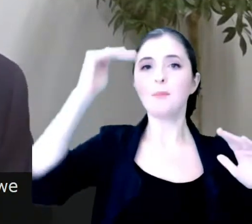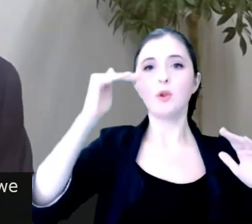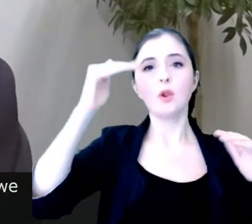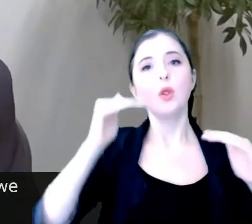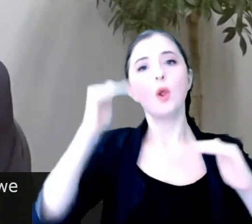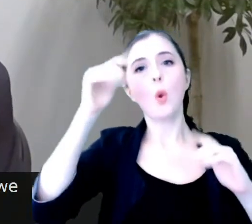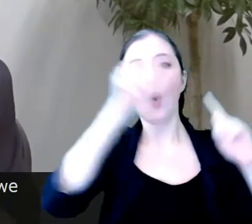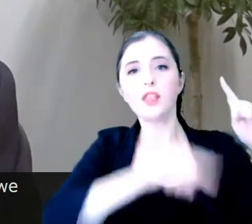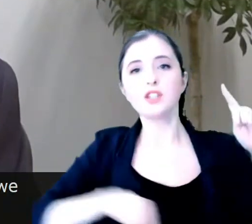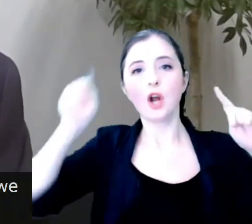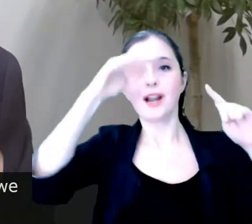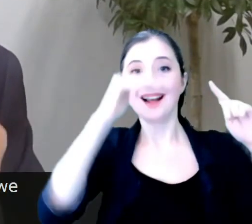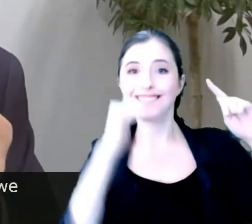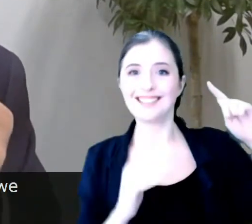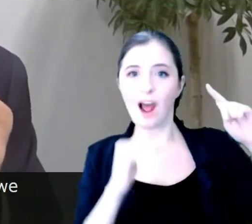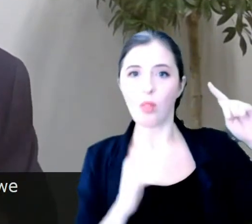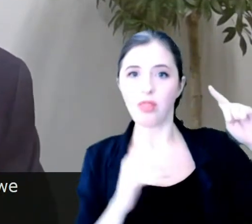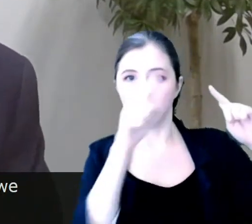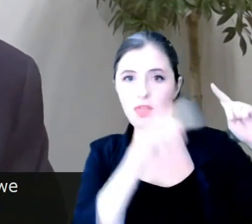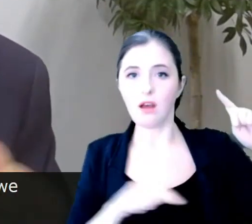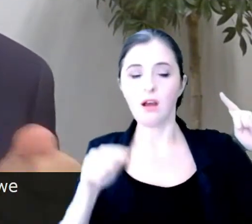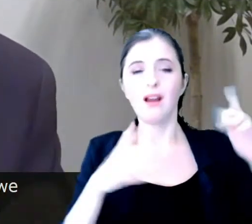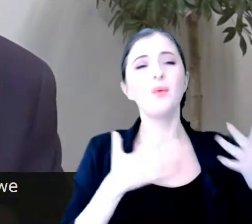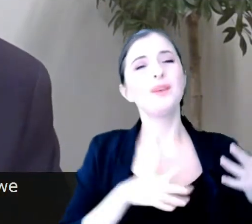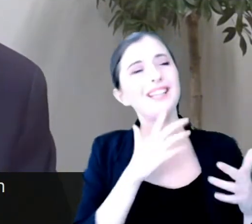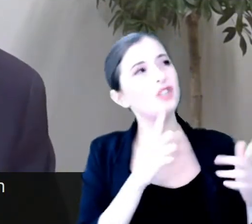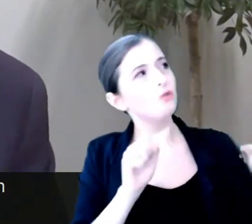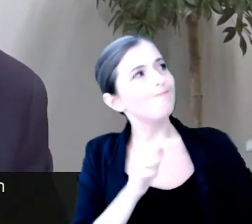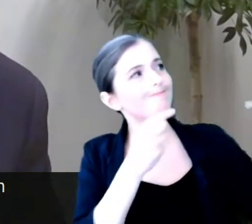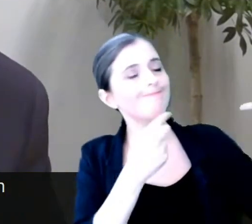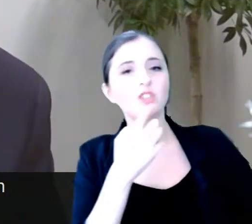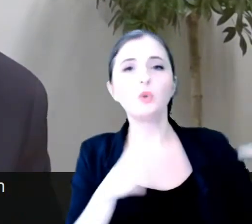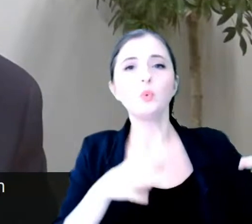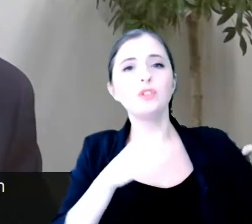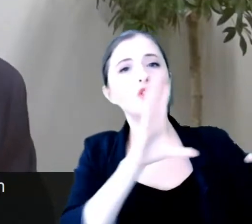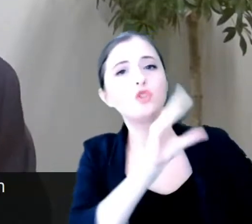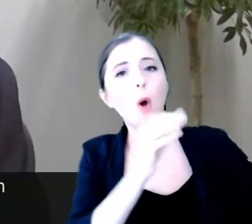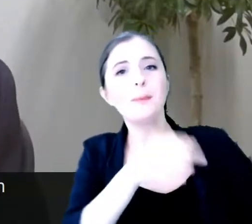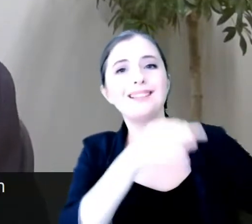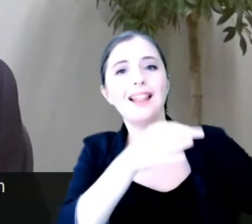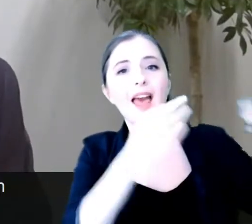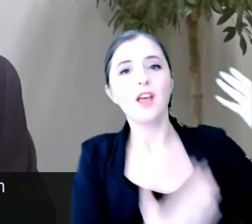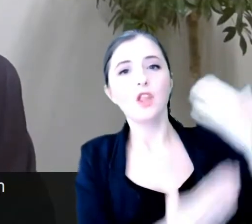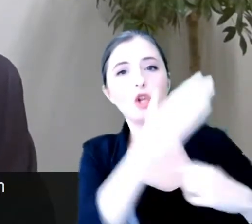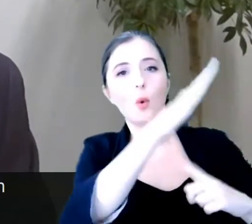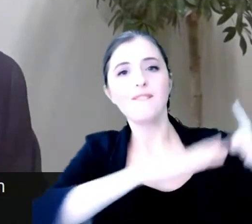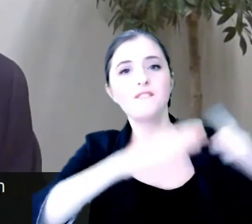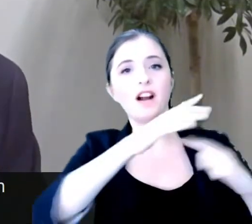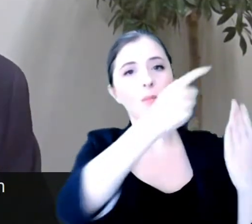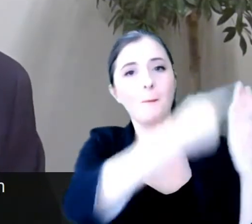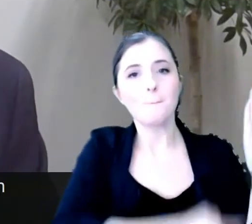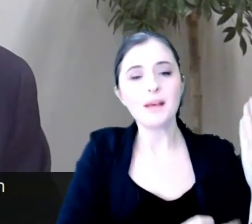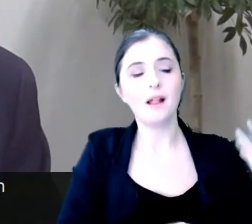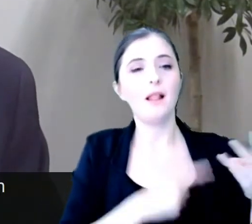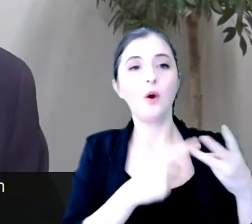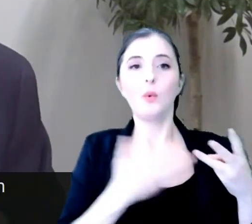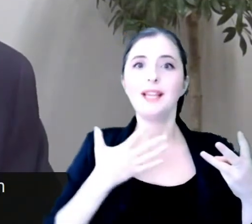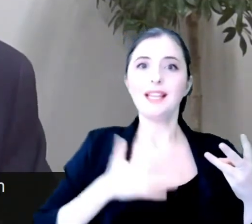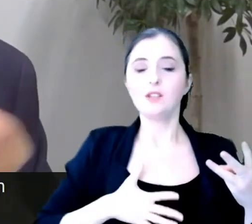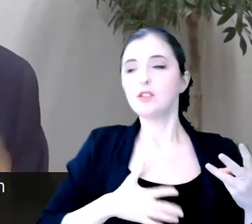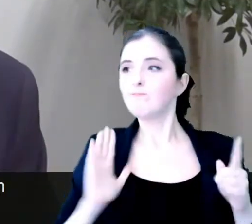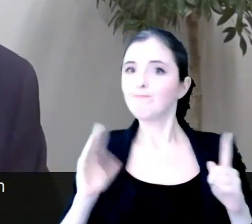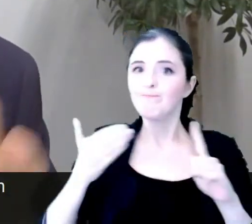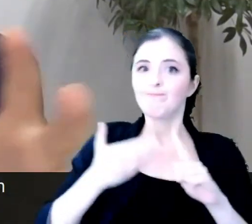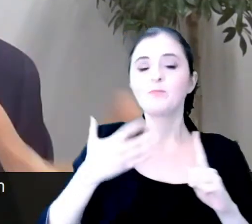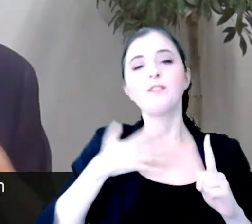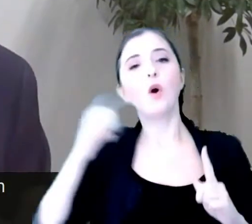government to finally stop delaying with a new environment bill. We've got to make progress to make London zero carbon by 2030. I